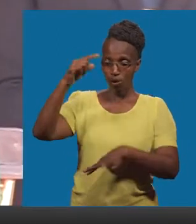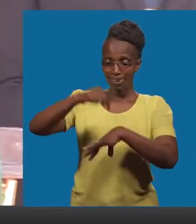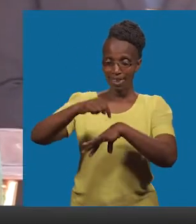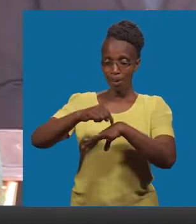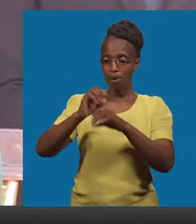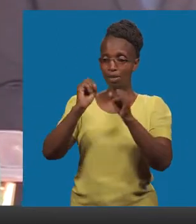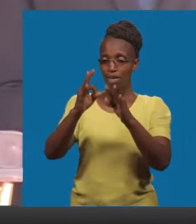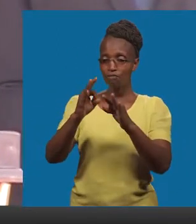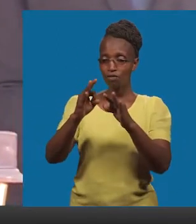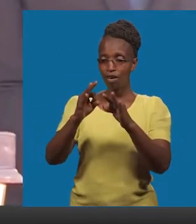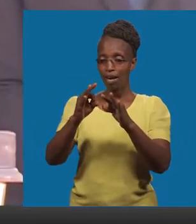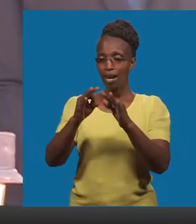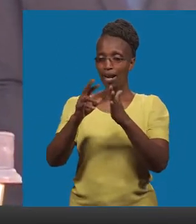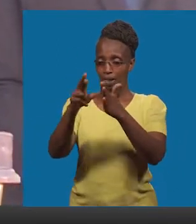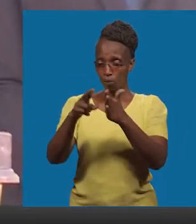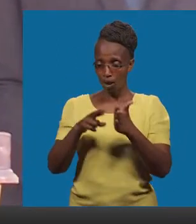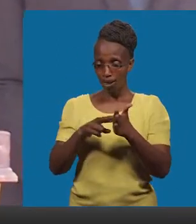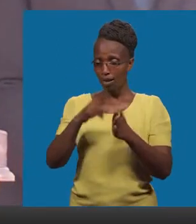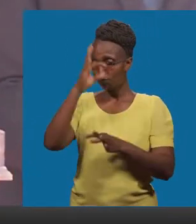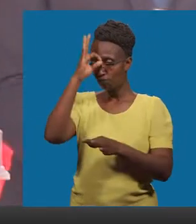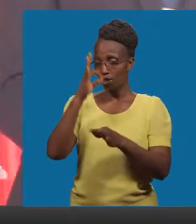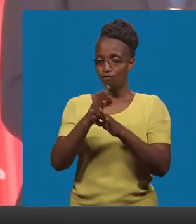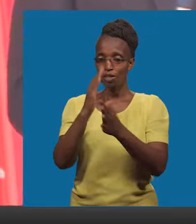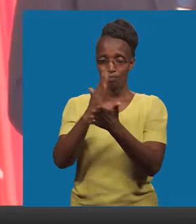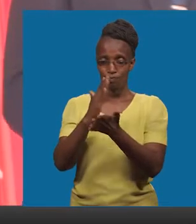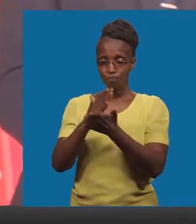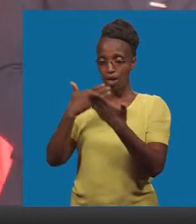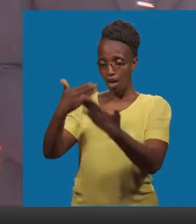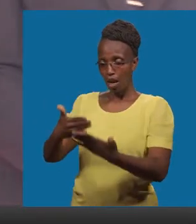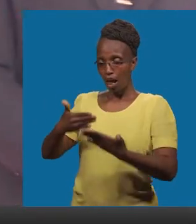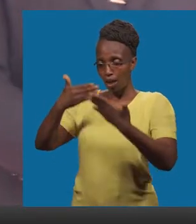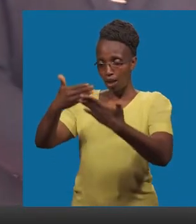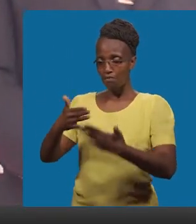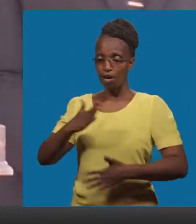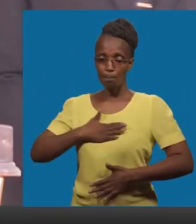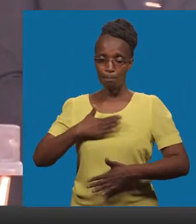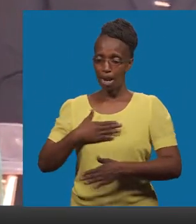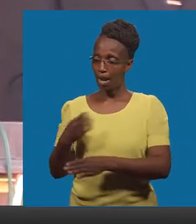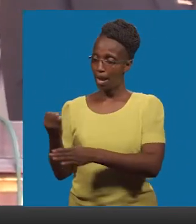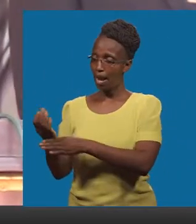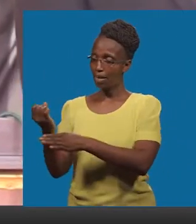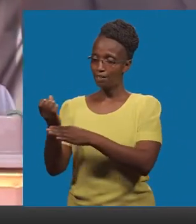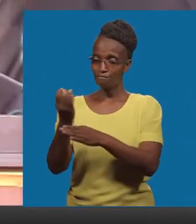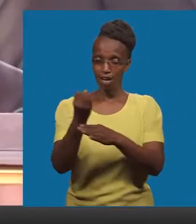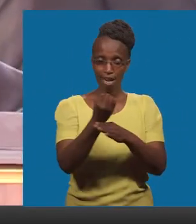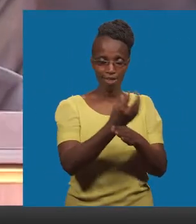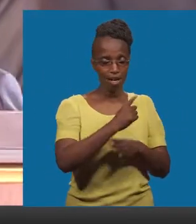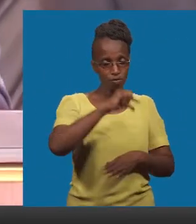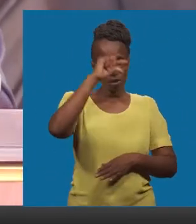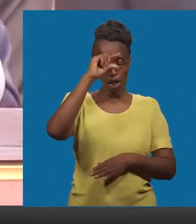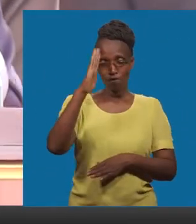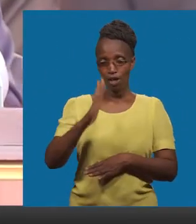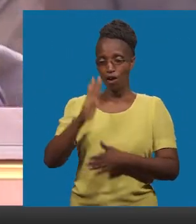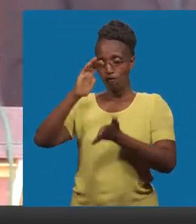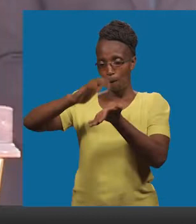faithfully and truly give my counsel and advice to the governor of Machakos